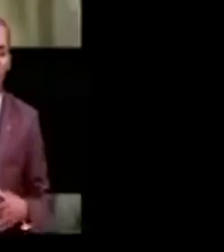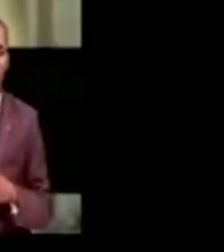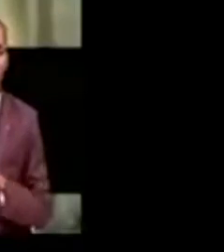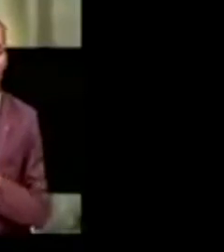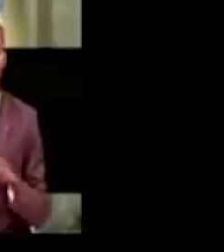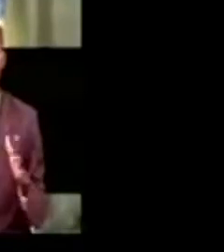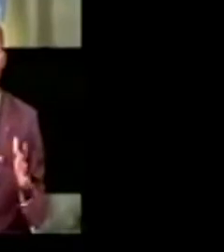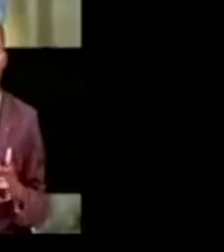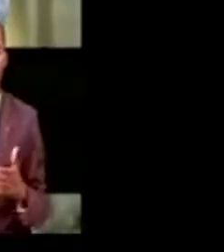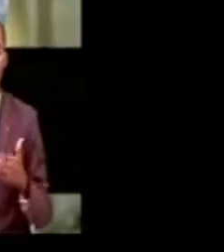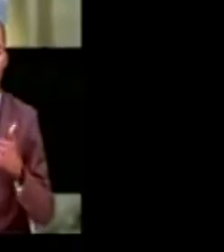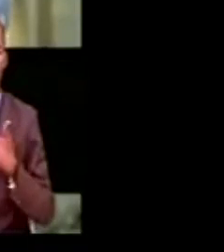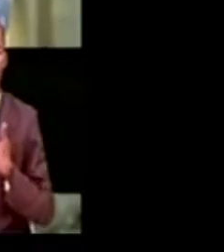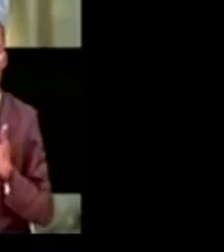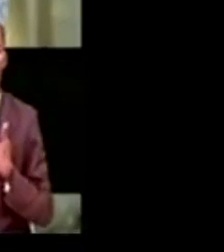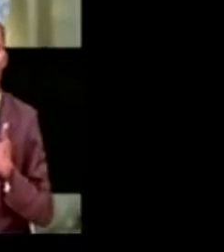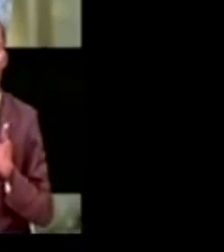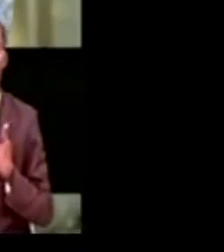I trust him